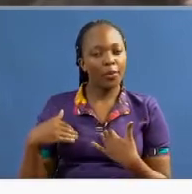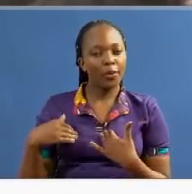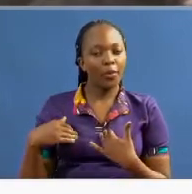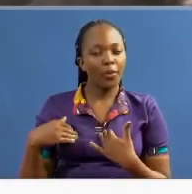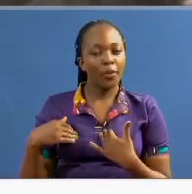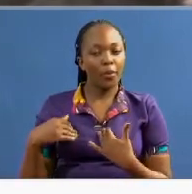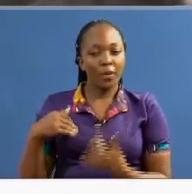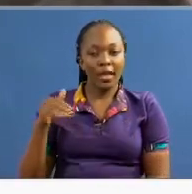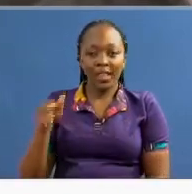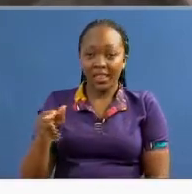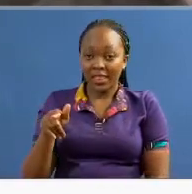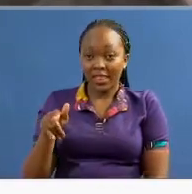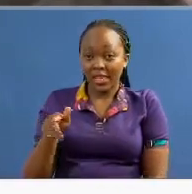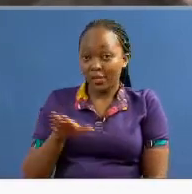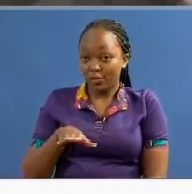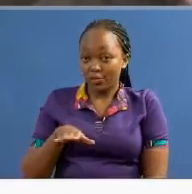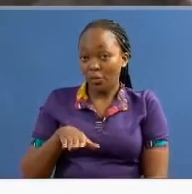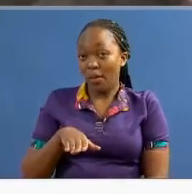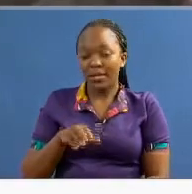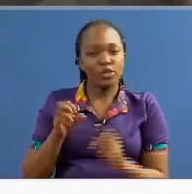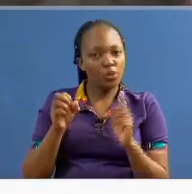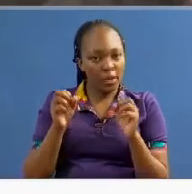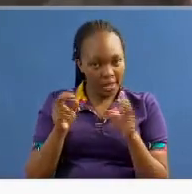the patient is stable.